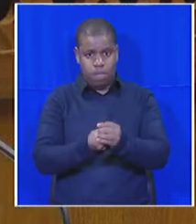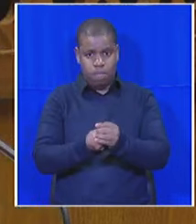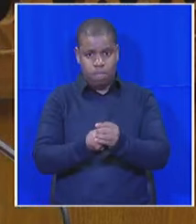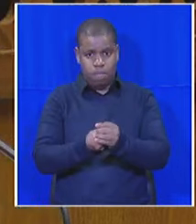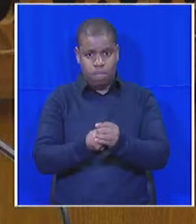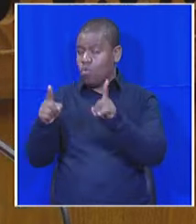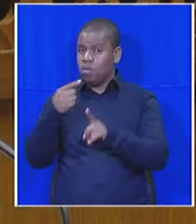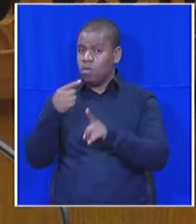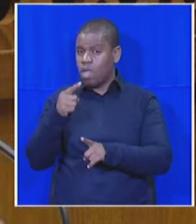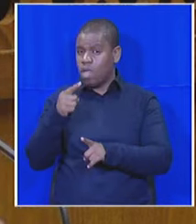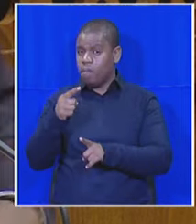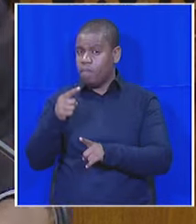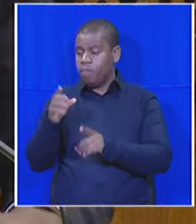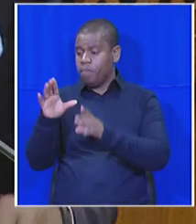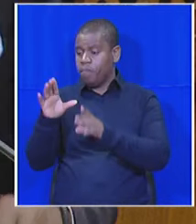lapdogs of the ANC.